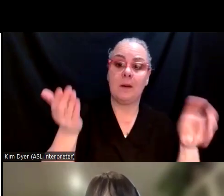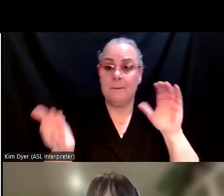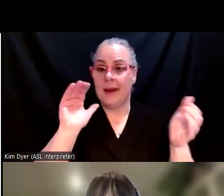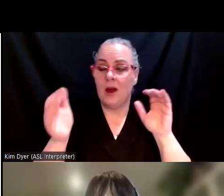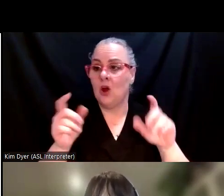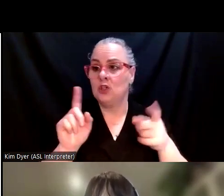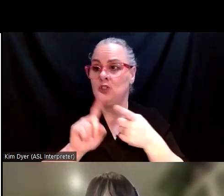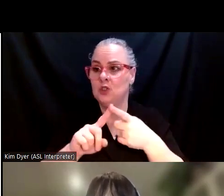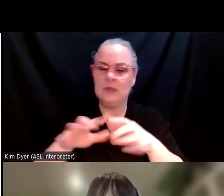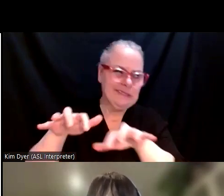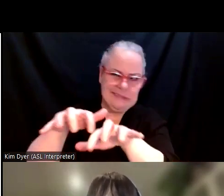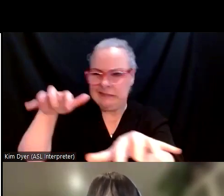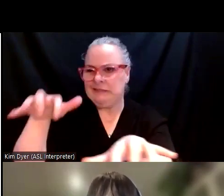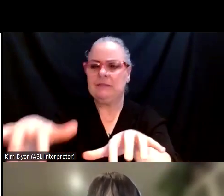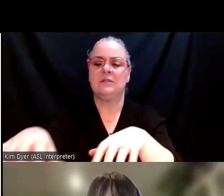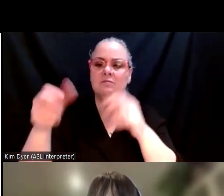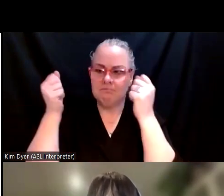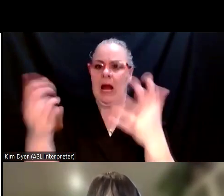like dense,